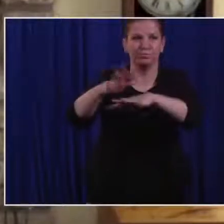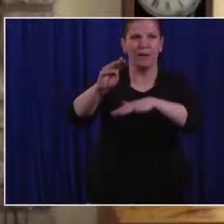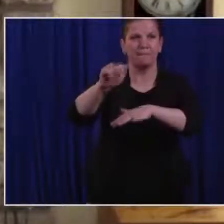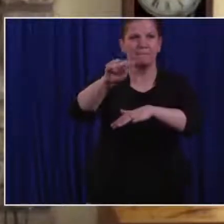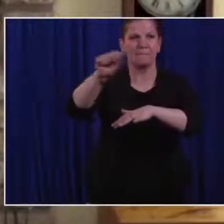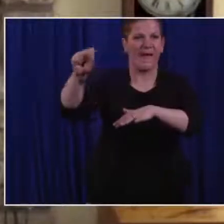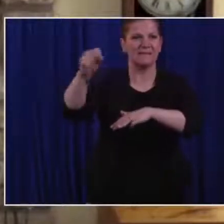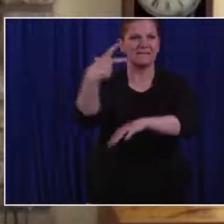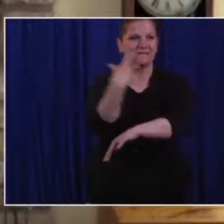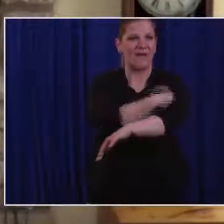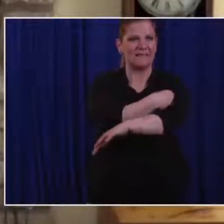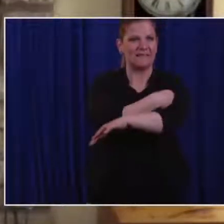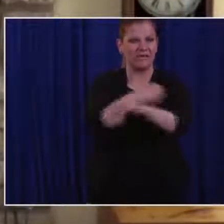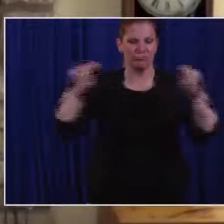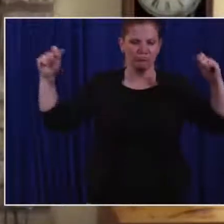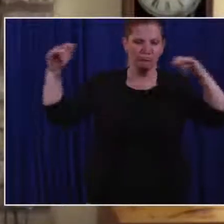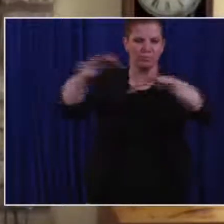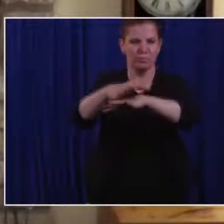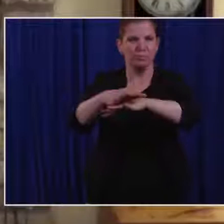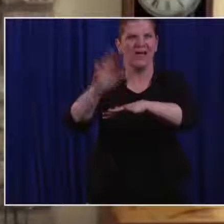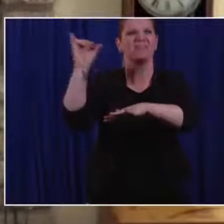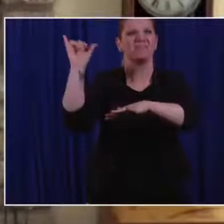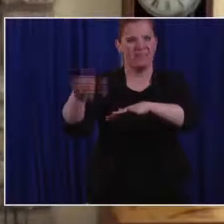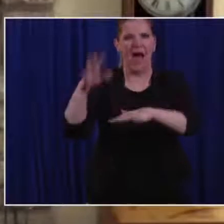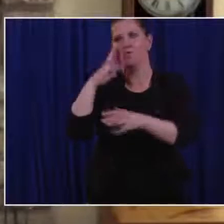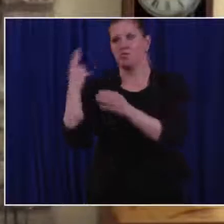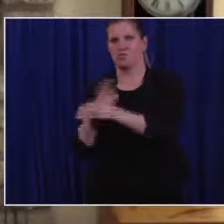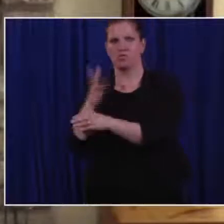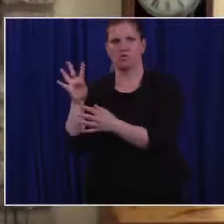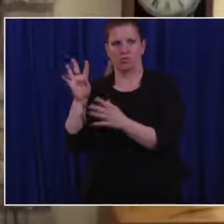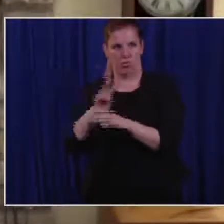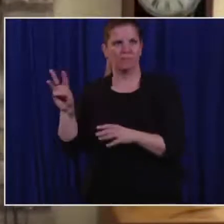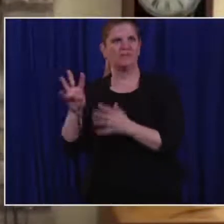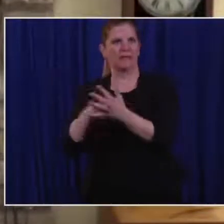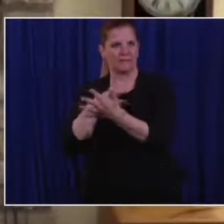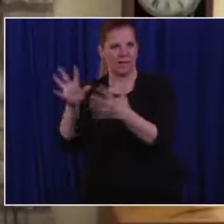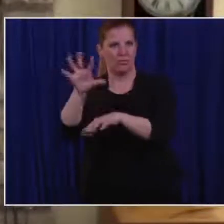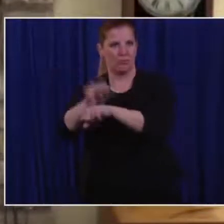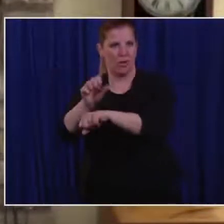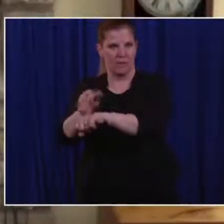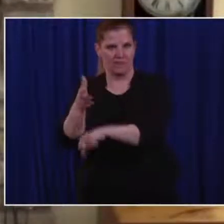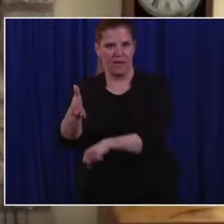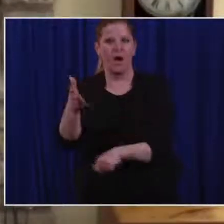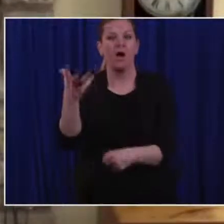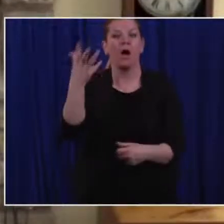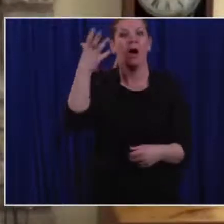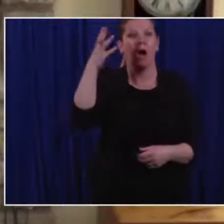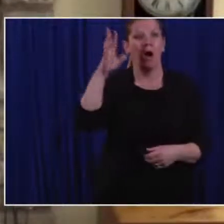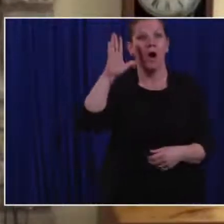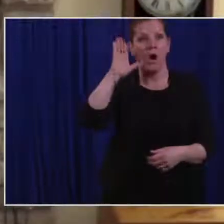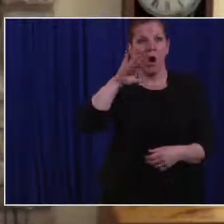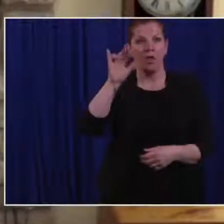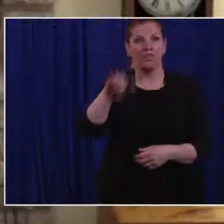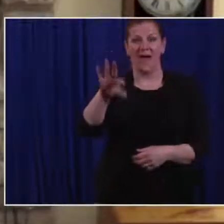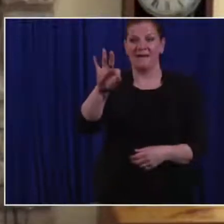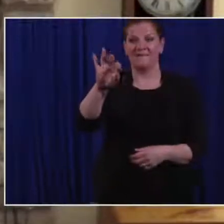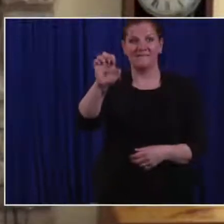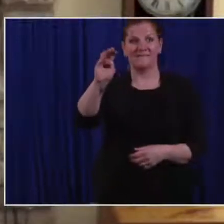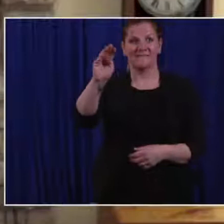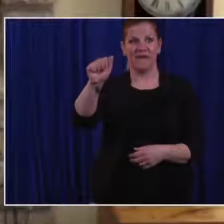Cleveland, where we're anticipating up to 6,000 vaccines being given every single day, 7 days a